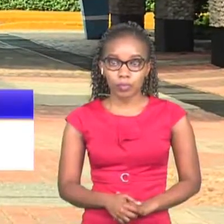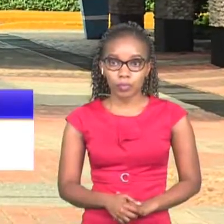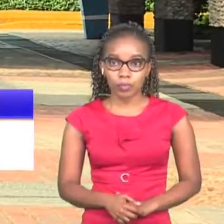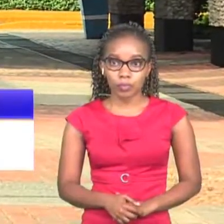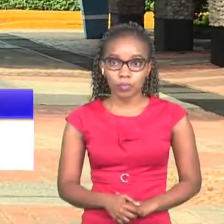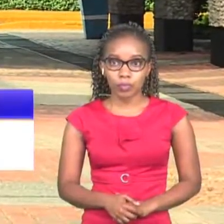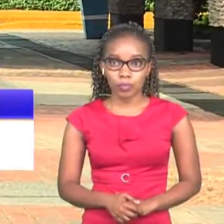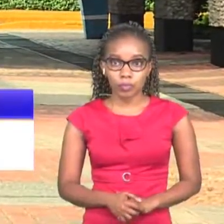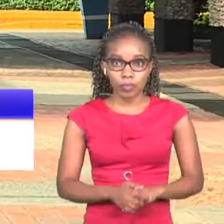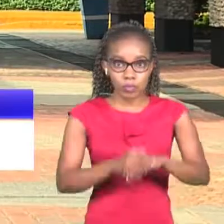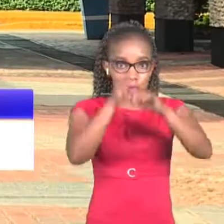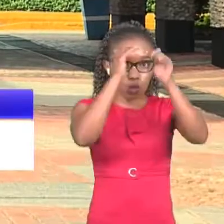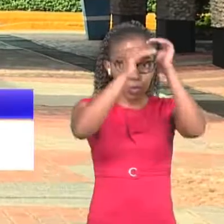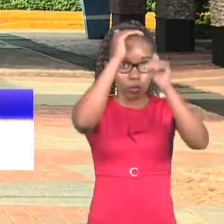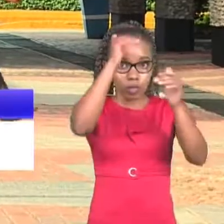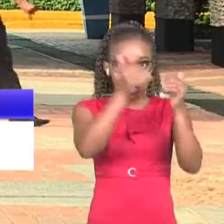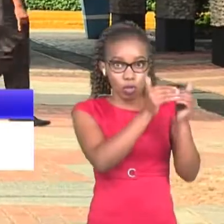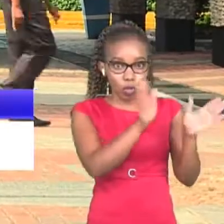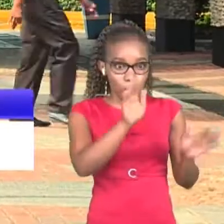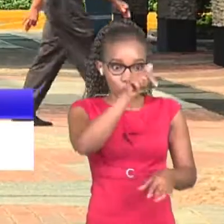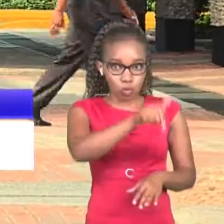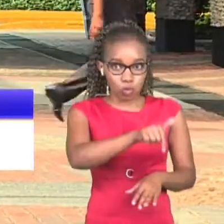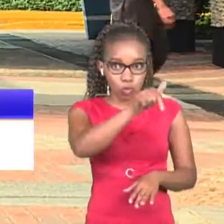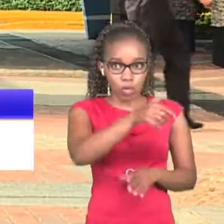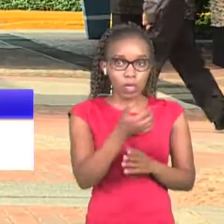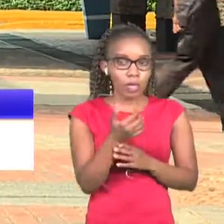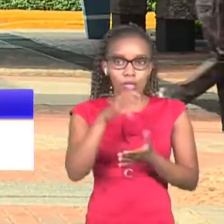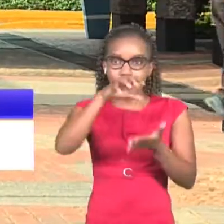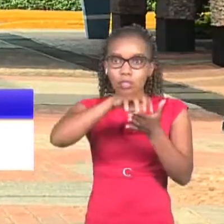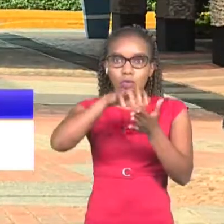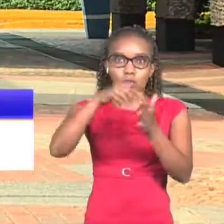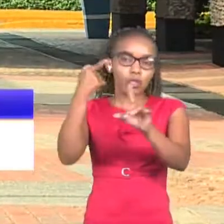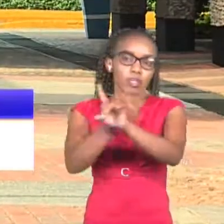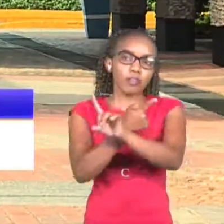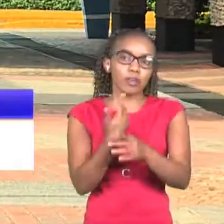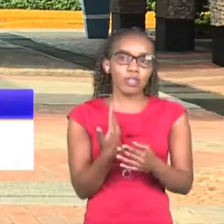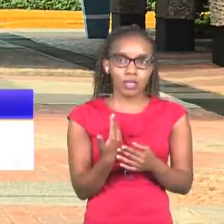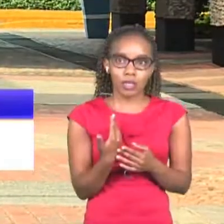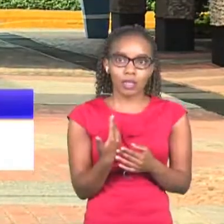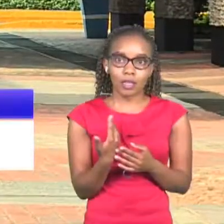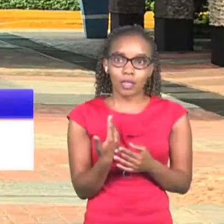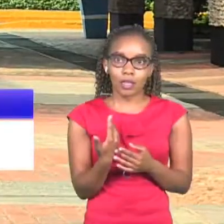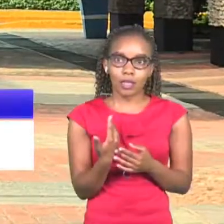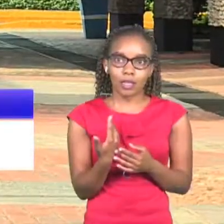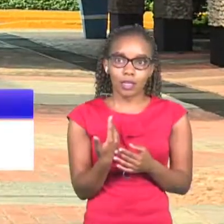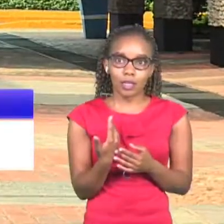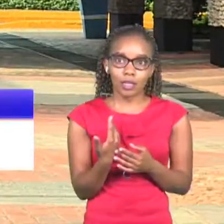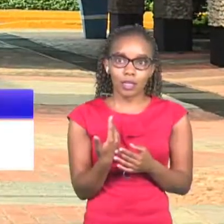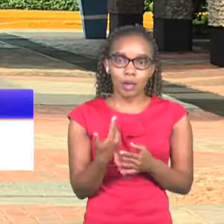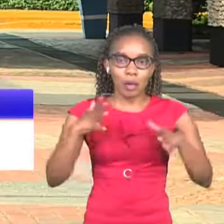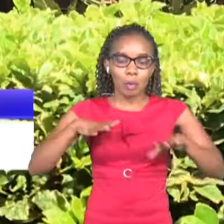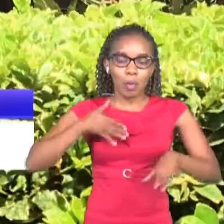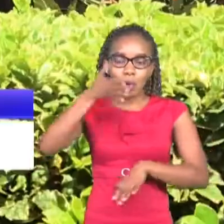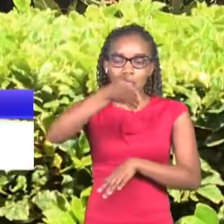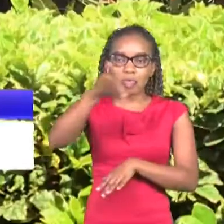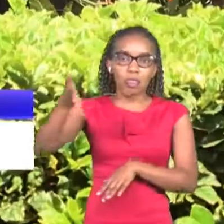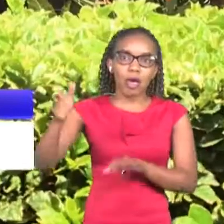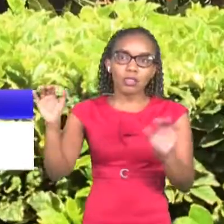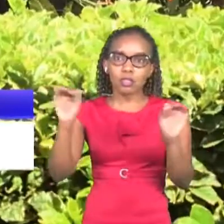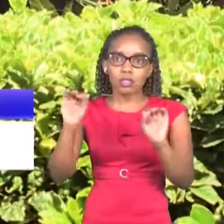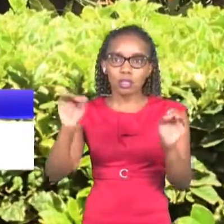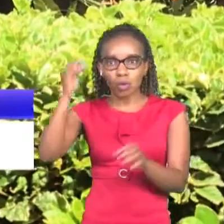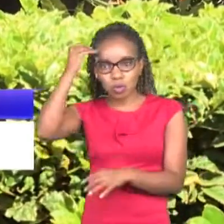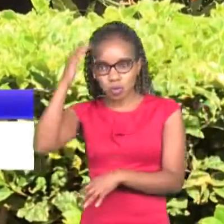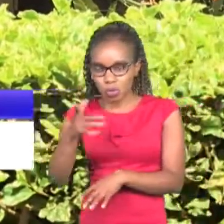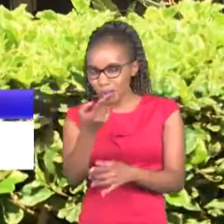As the universities reopen today, the situation seems dire. The environment is deserted. Few students are